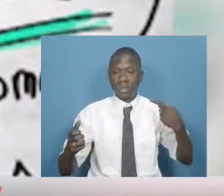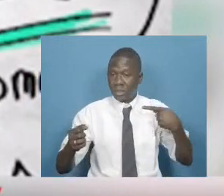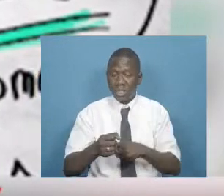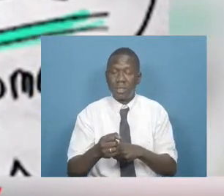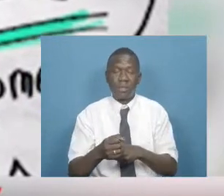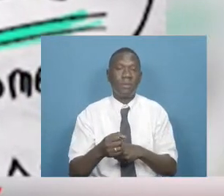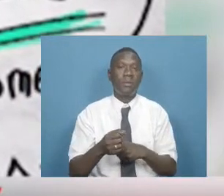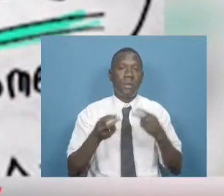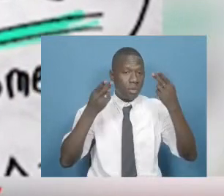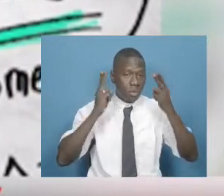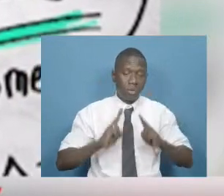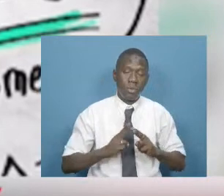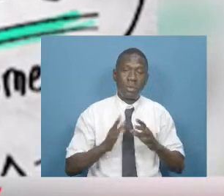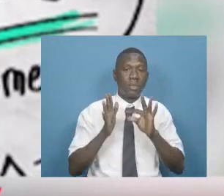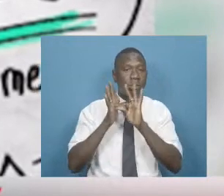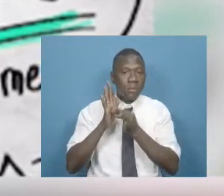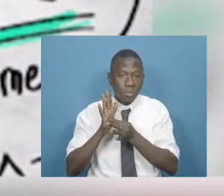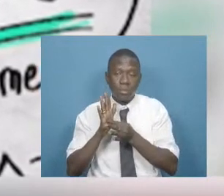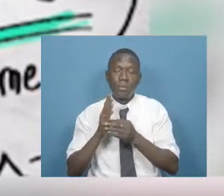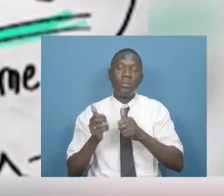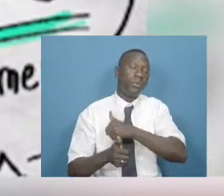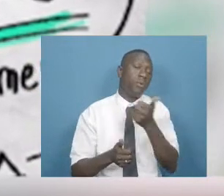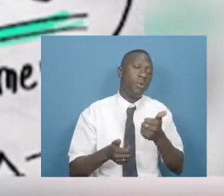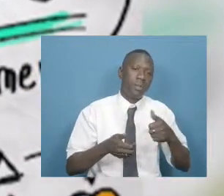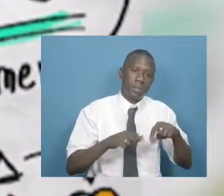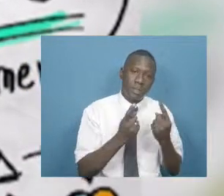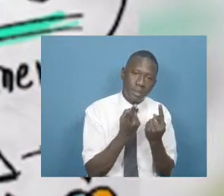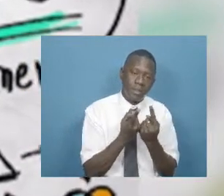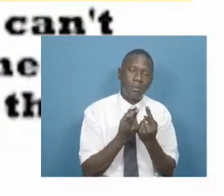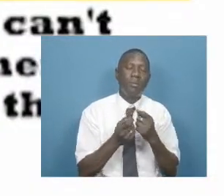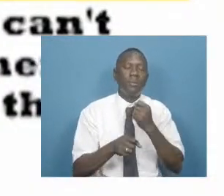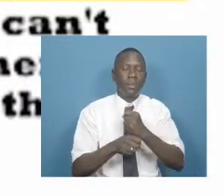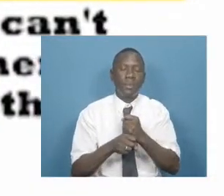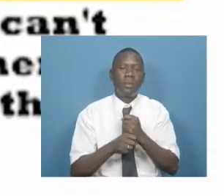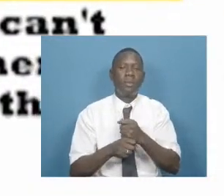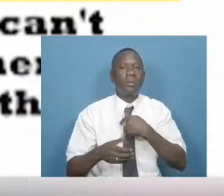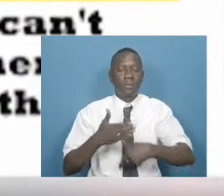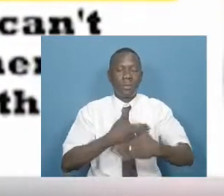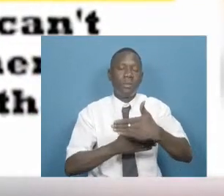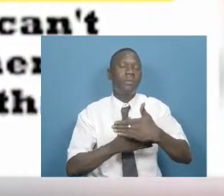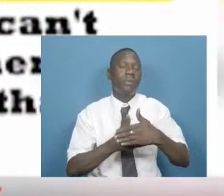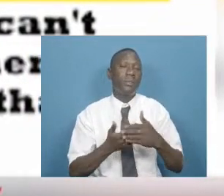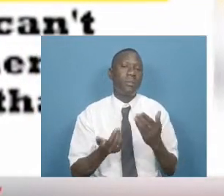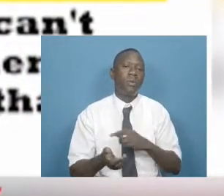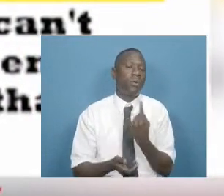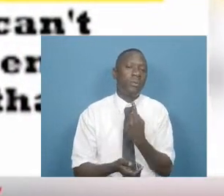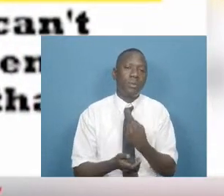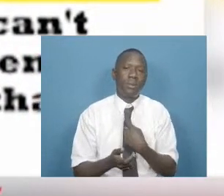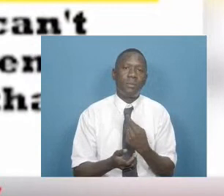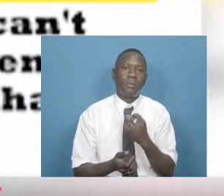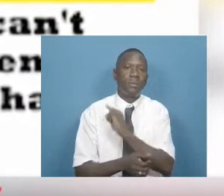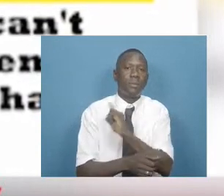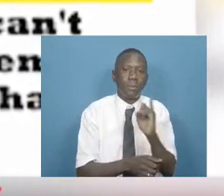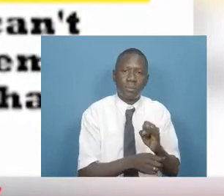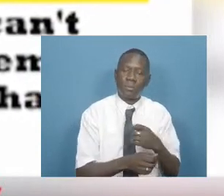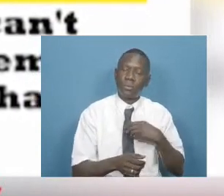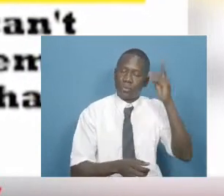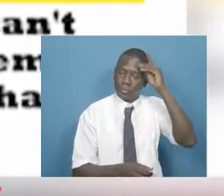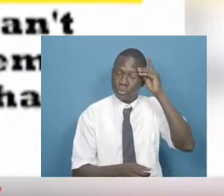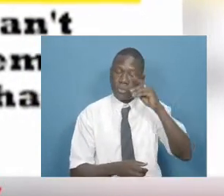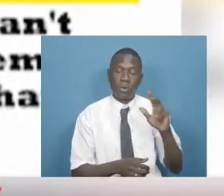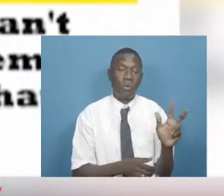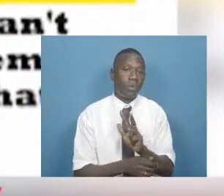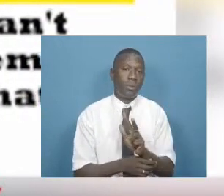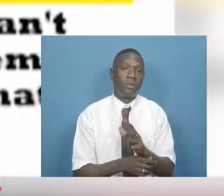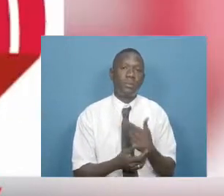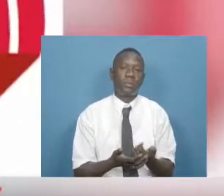Strategies, legislation, technology, and other instruments may take us to the edge of the river, but only our individual and political will would make